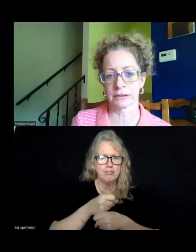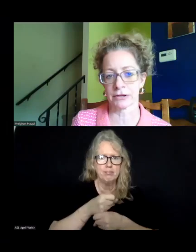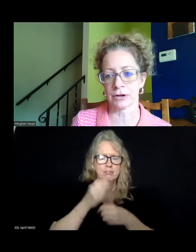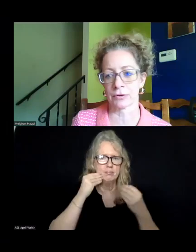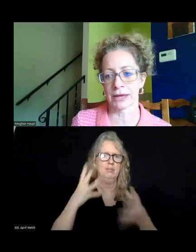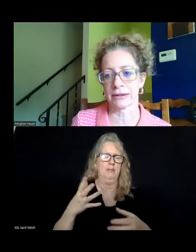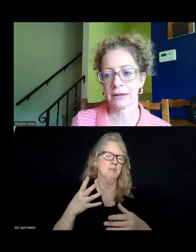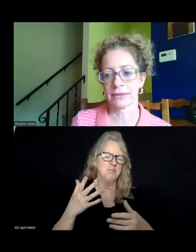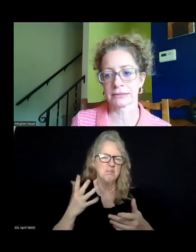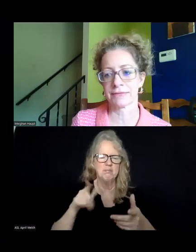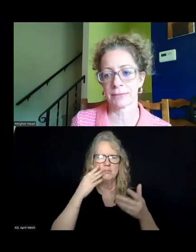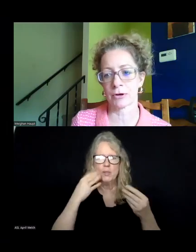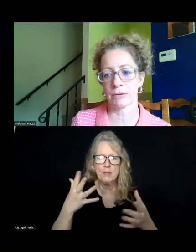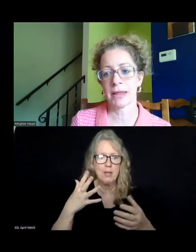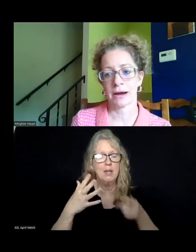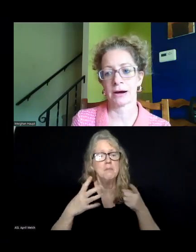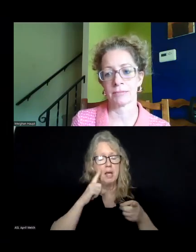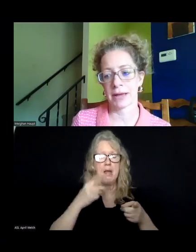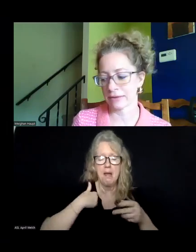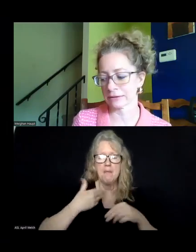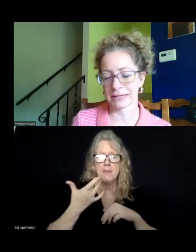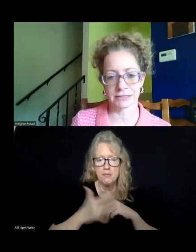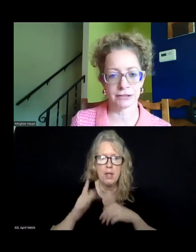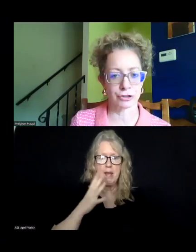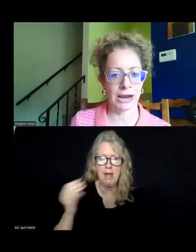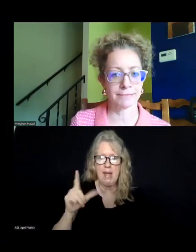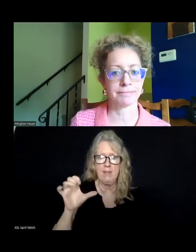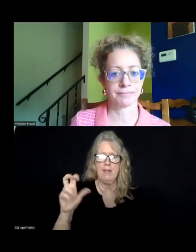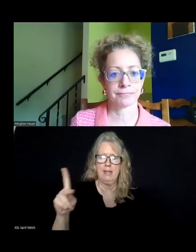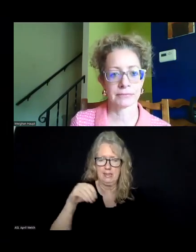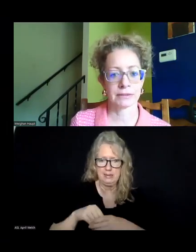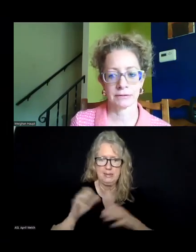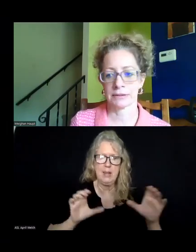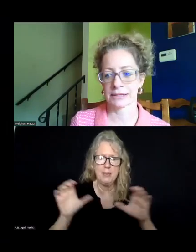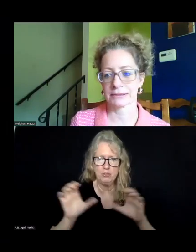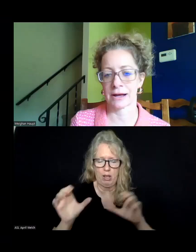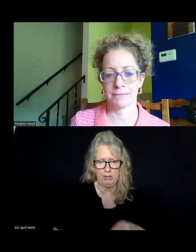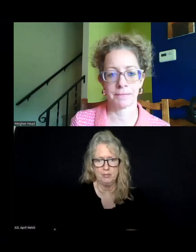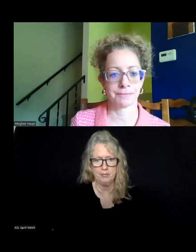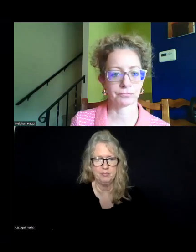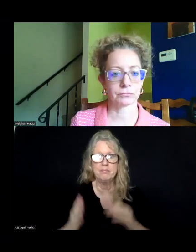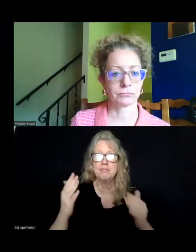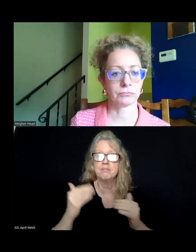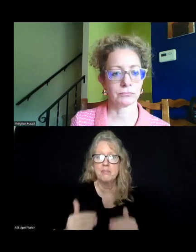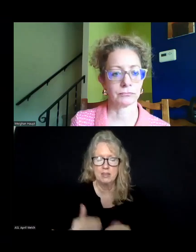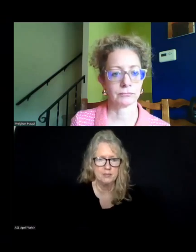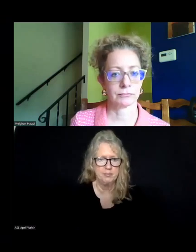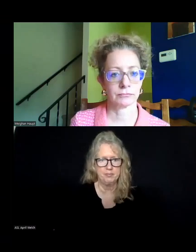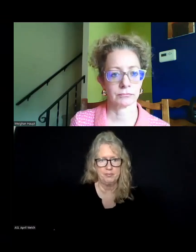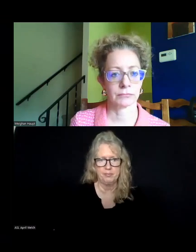just wanted to let you know that that's available, and the link is in the chat. Next slide.